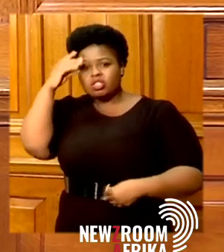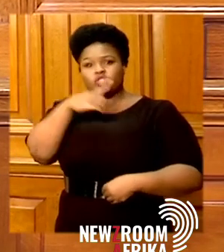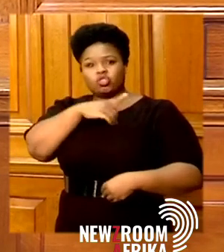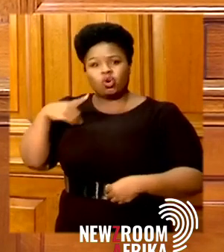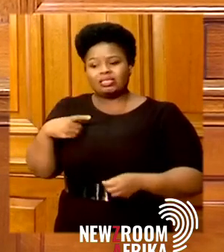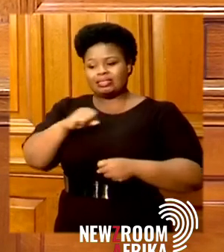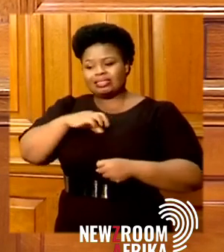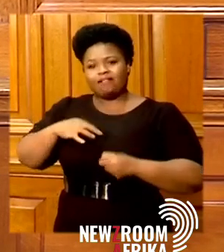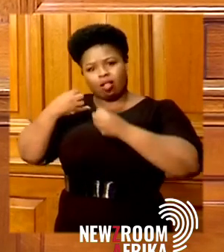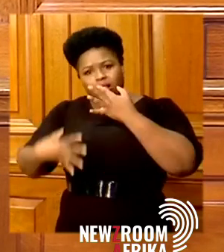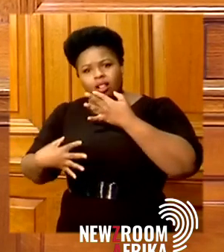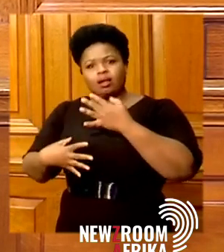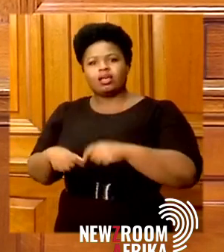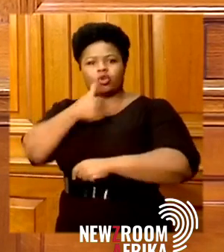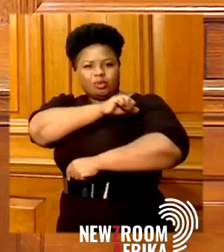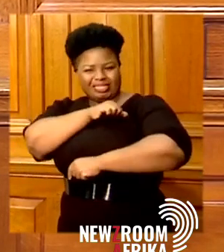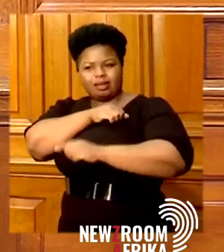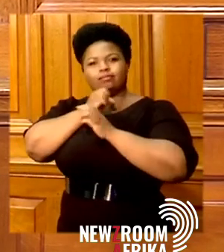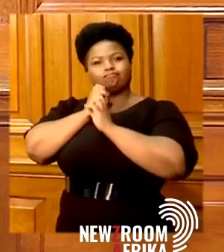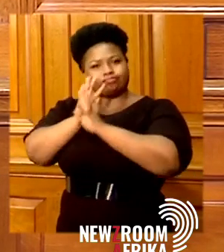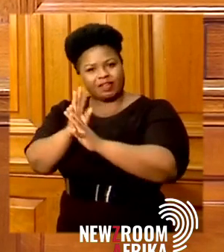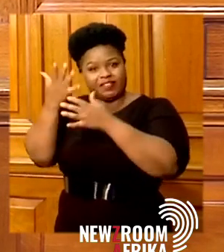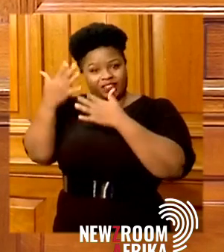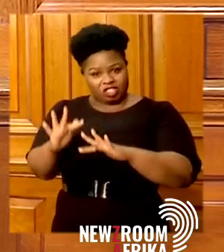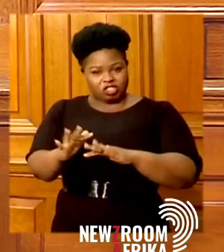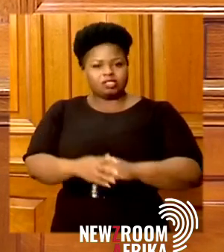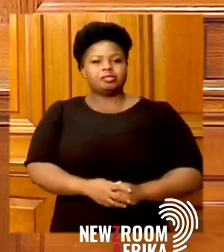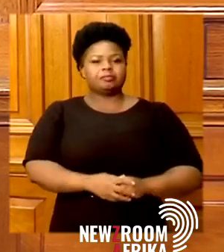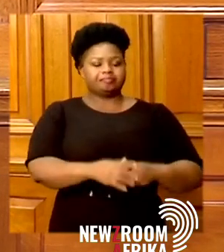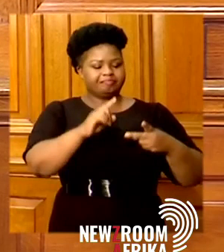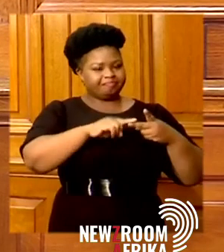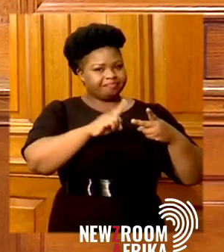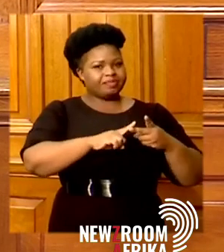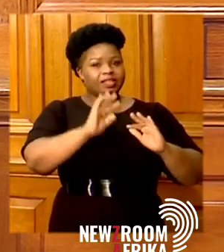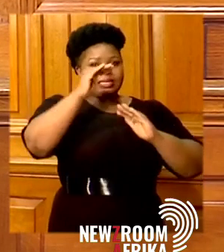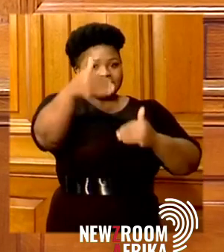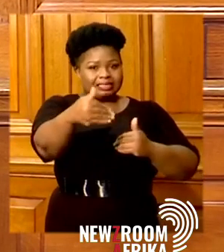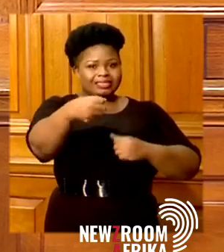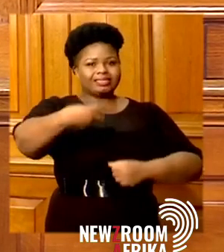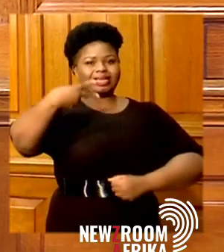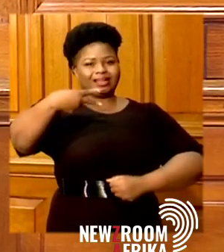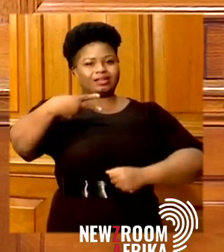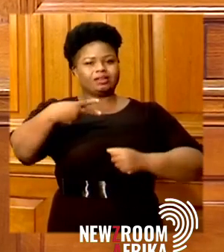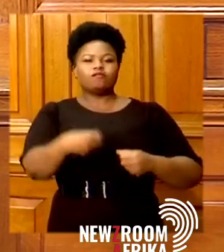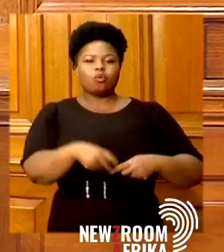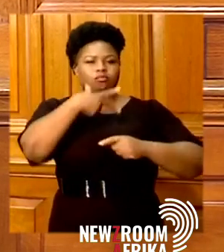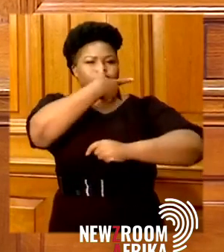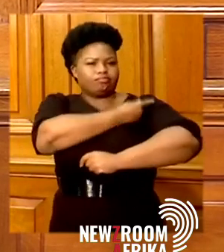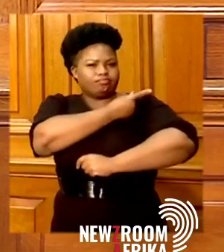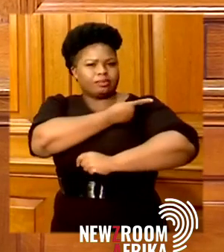completed, we will begin with phase 2 of the vaccination rollout in